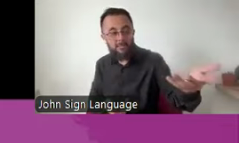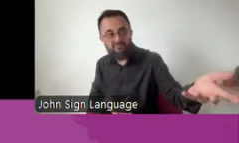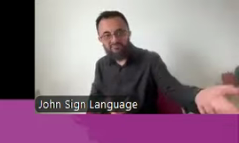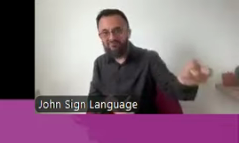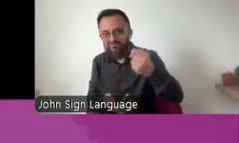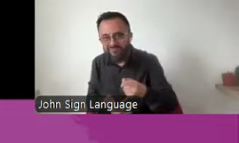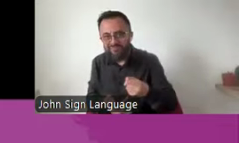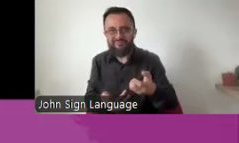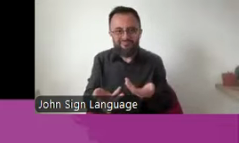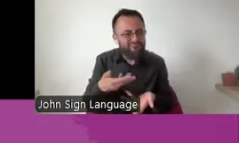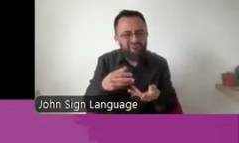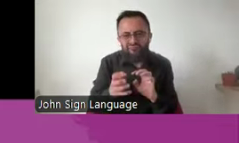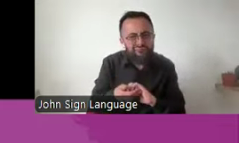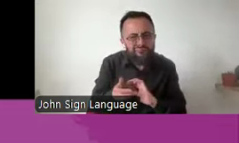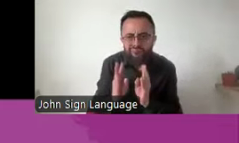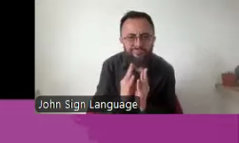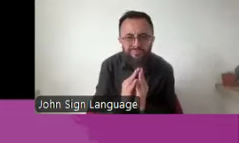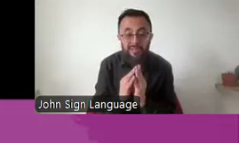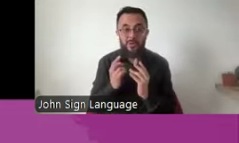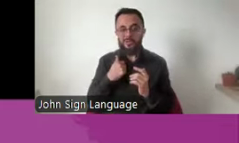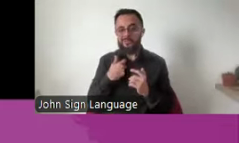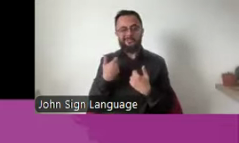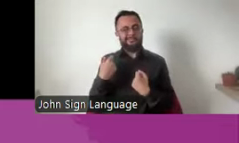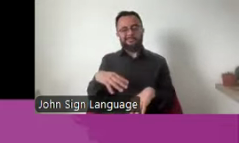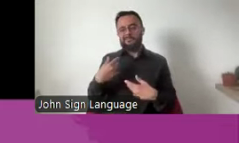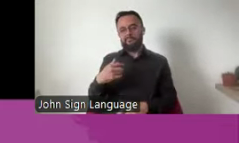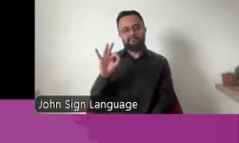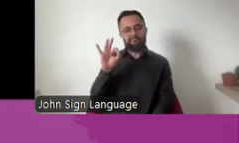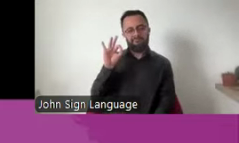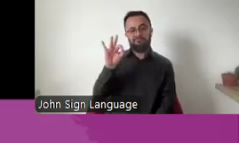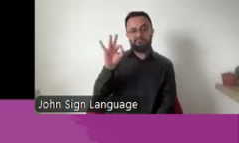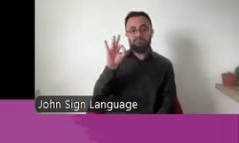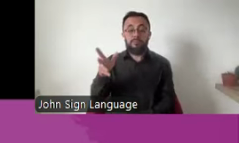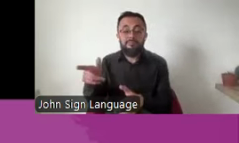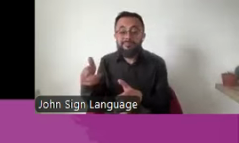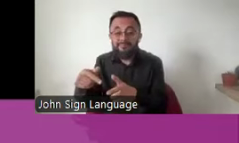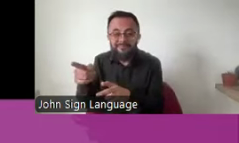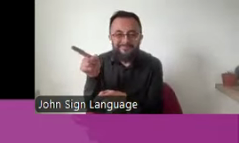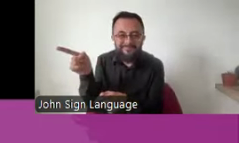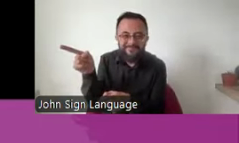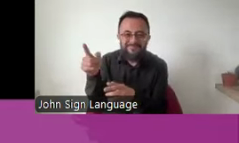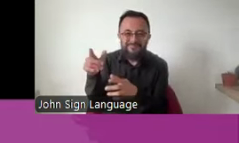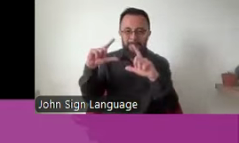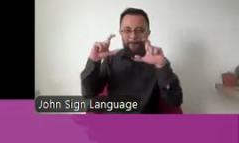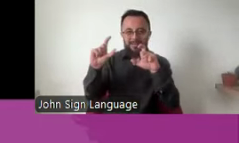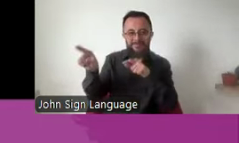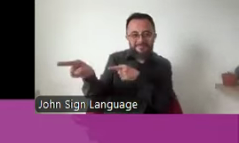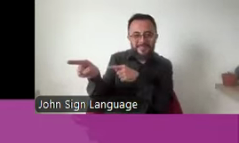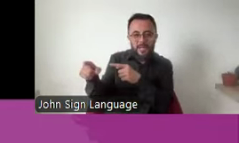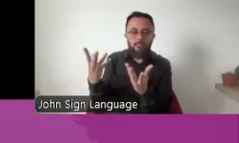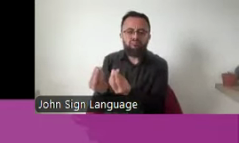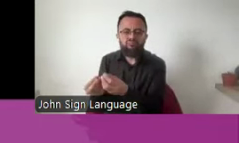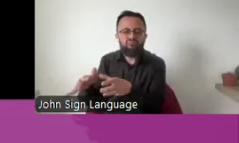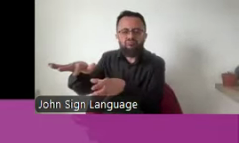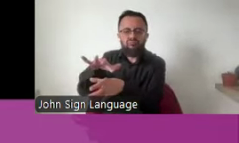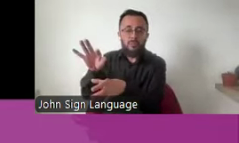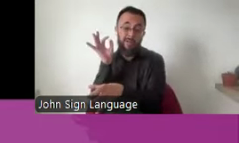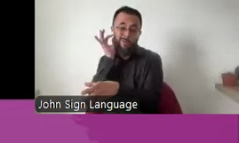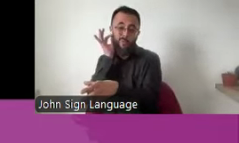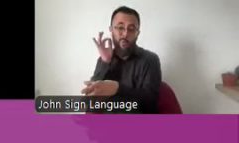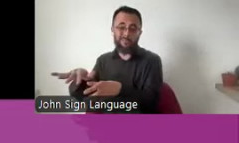group of women with disabilities. And for a whole afternoon, we discussed their experiences